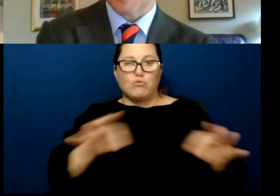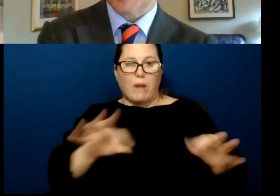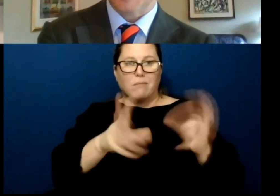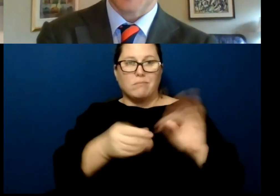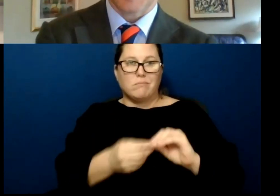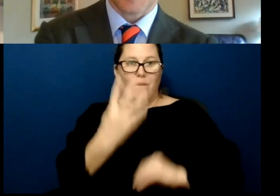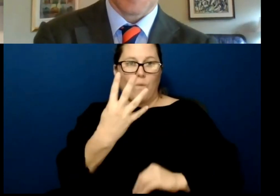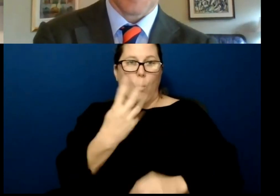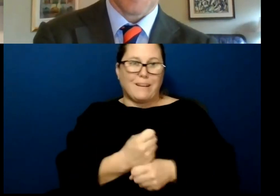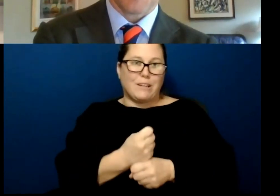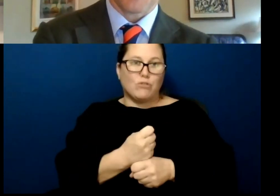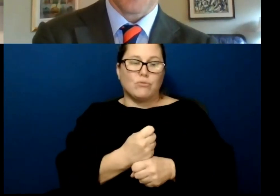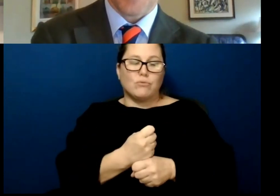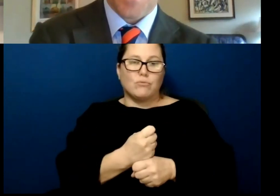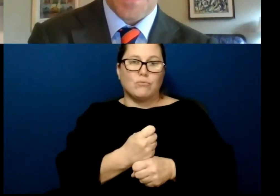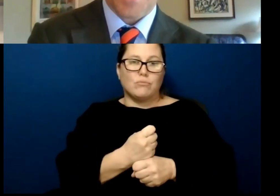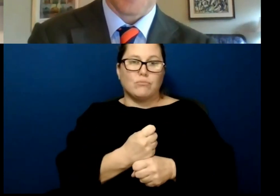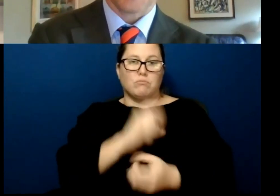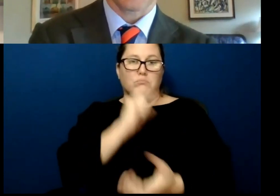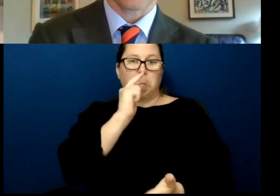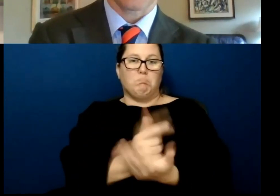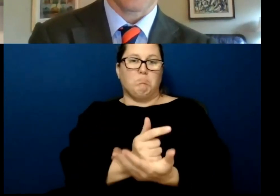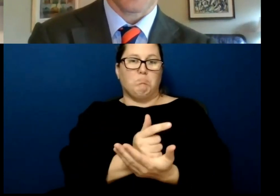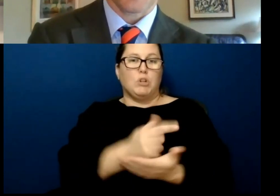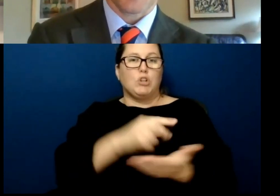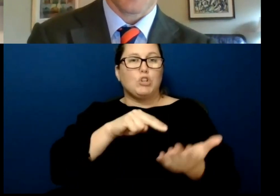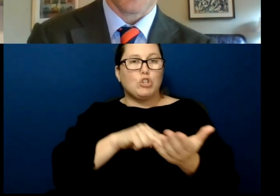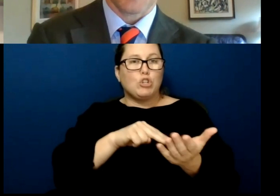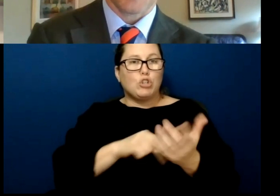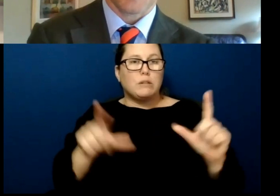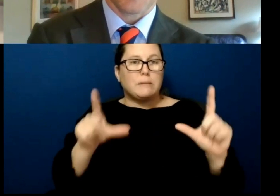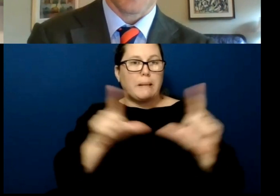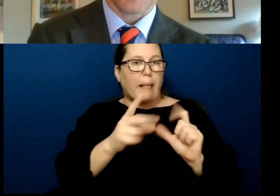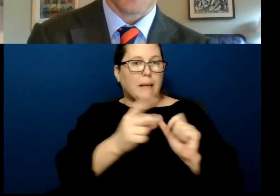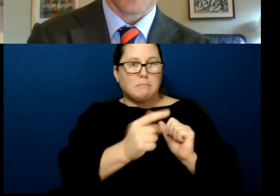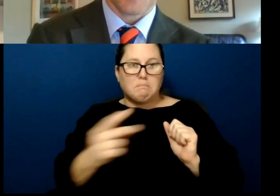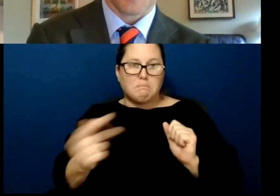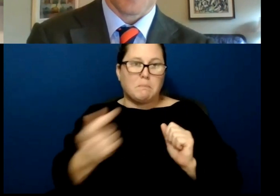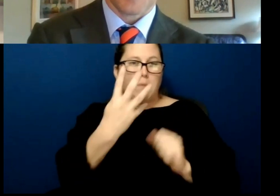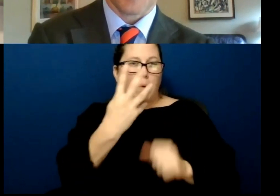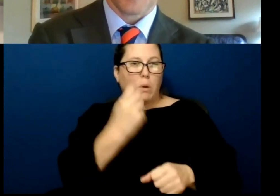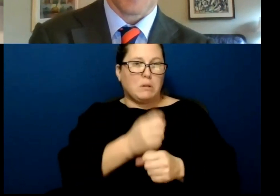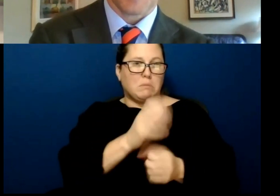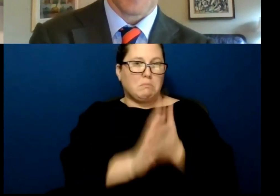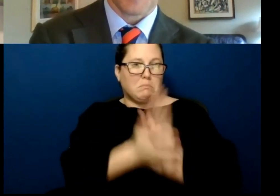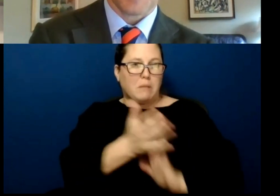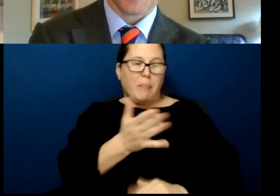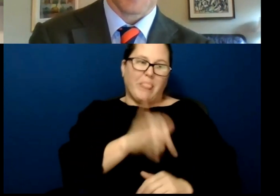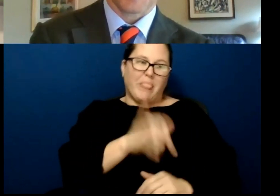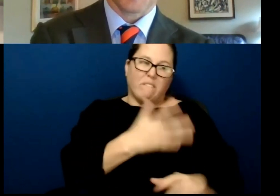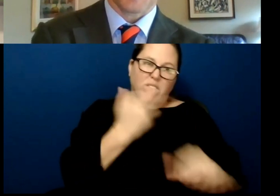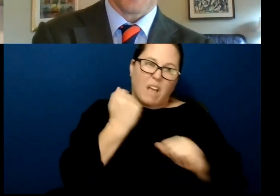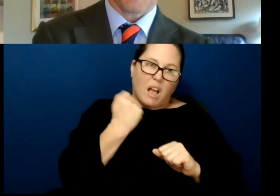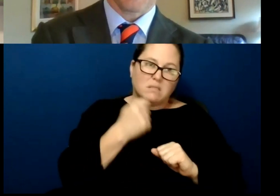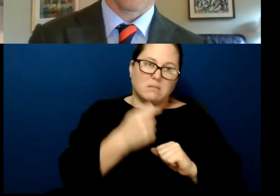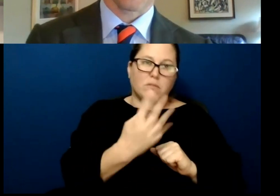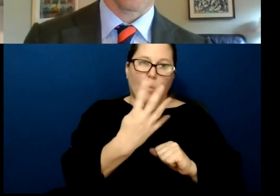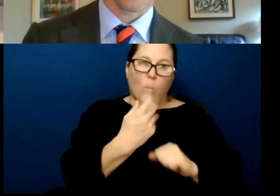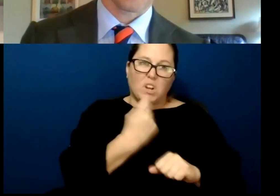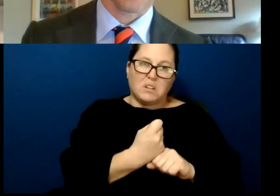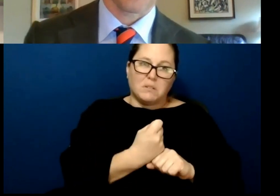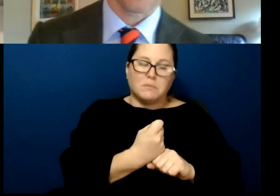in 4 years, you can come out with your nursing license or sit for the boards for nursing. So quickest is 4 years. There's